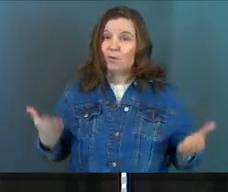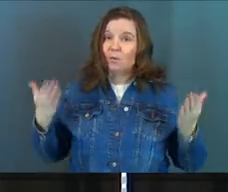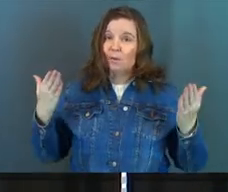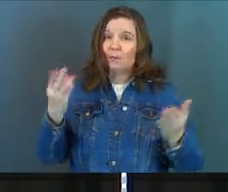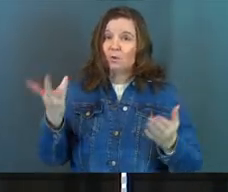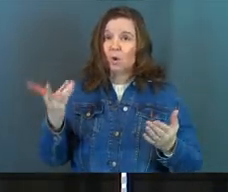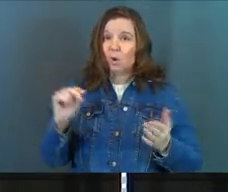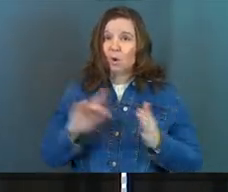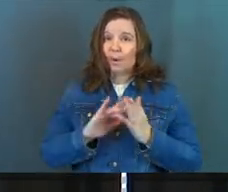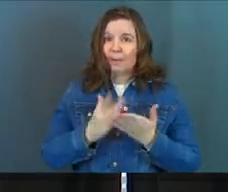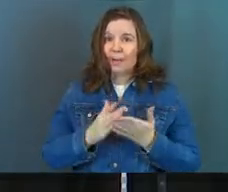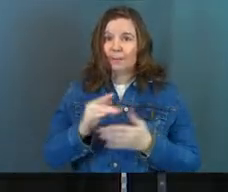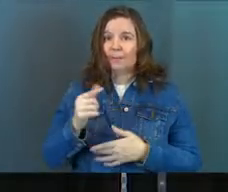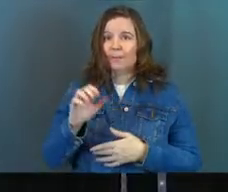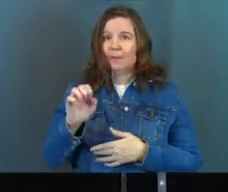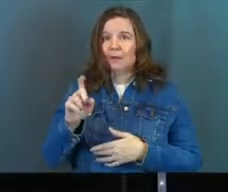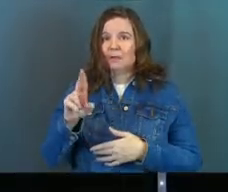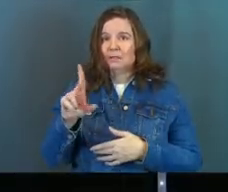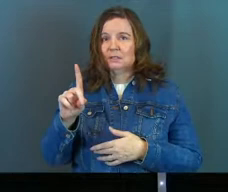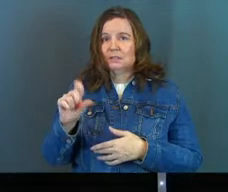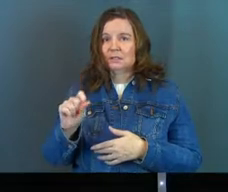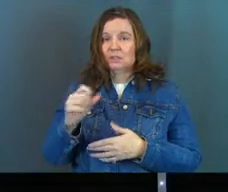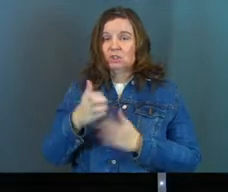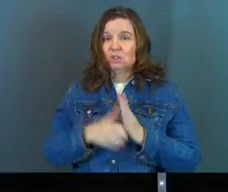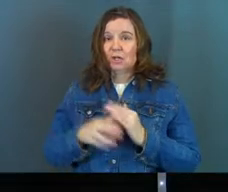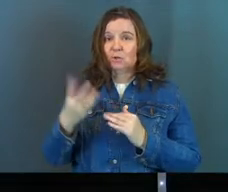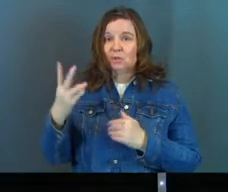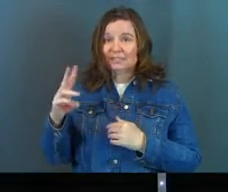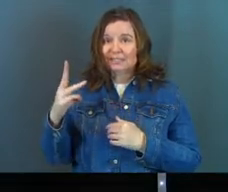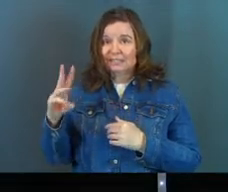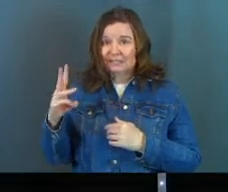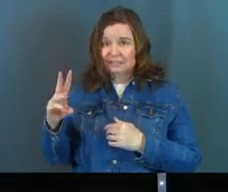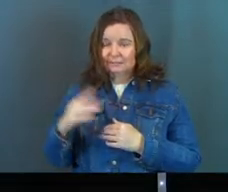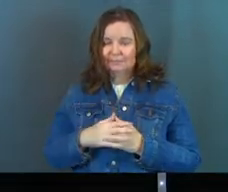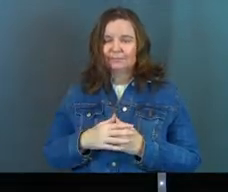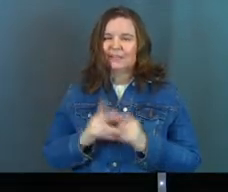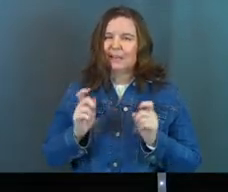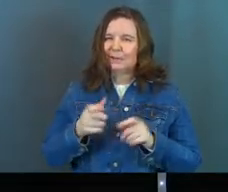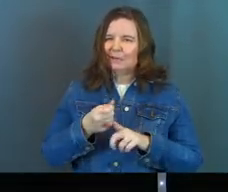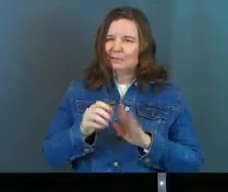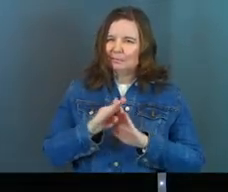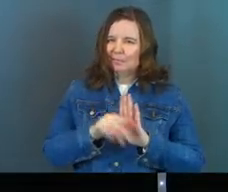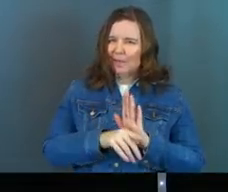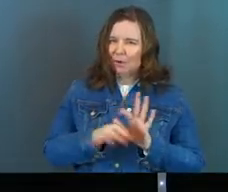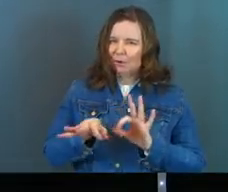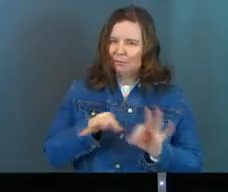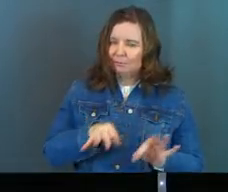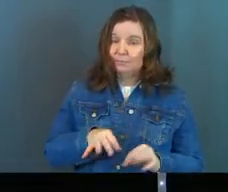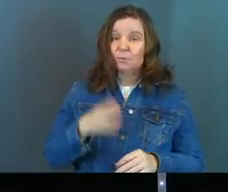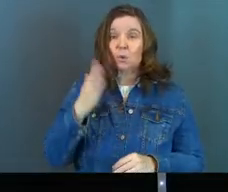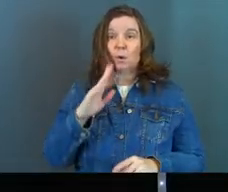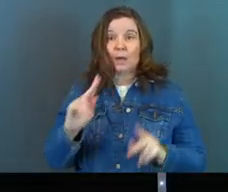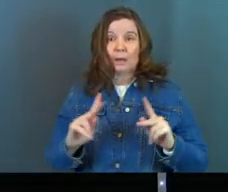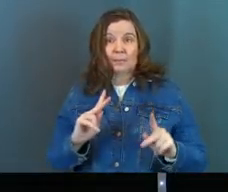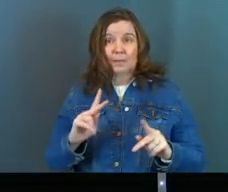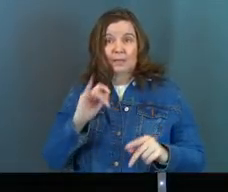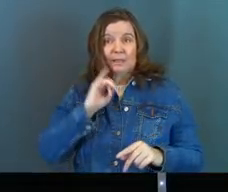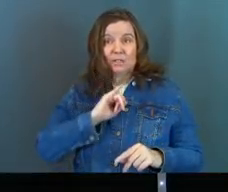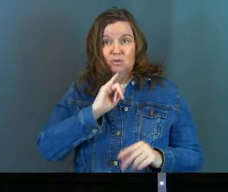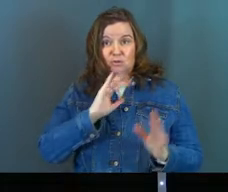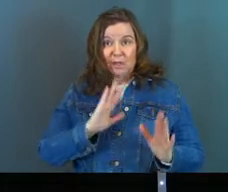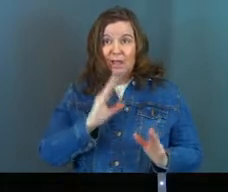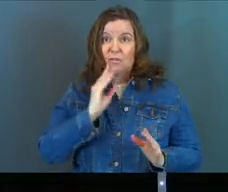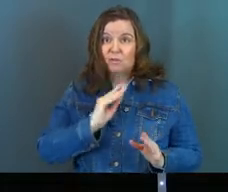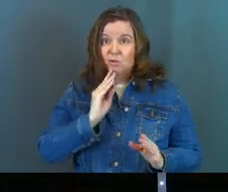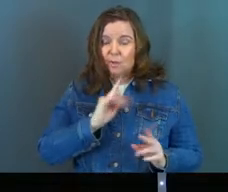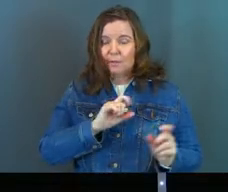recommend your own Bible. Exodus chapter 16. While you're turning, let me give you a little bit of context to this. So God's people, the Israelites,